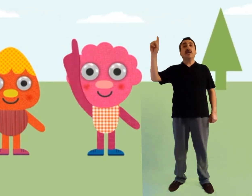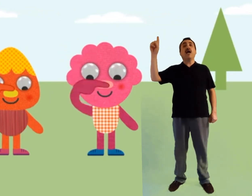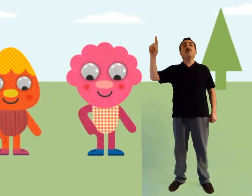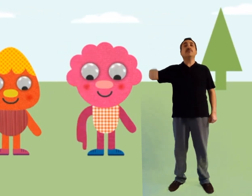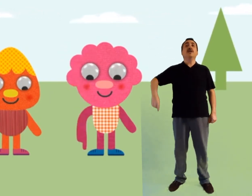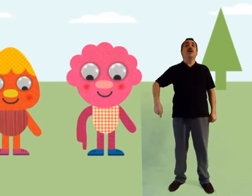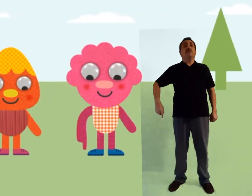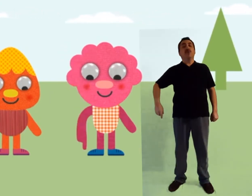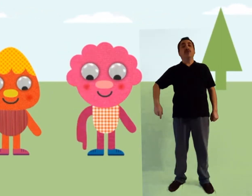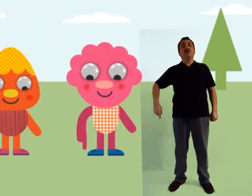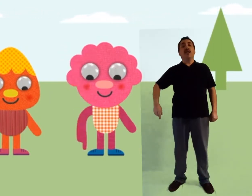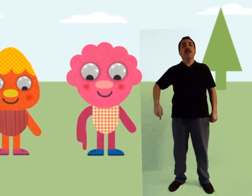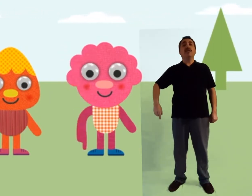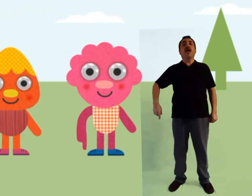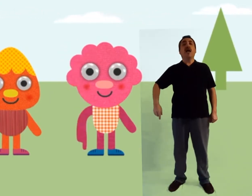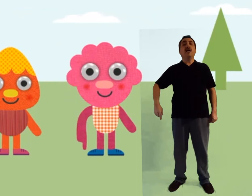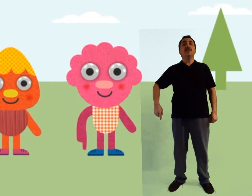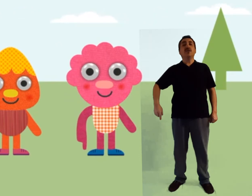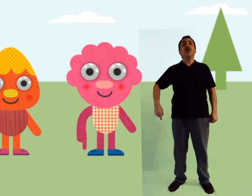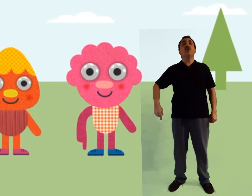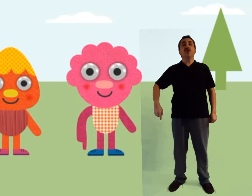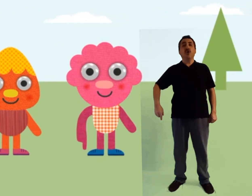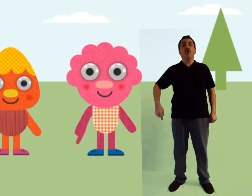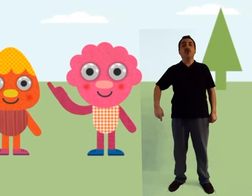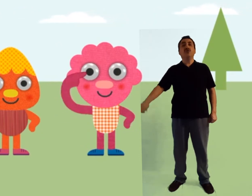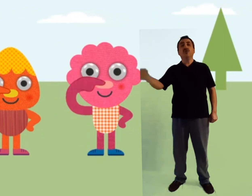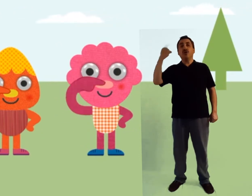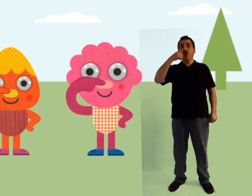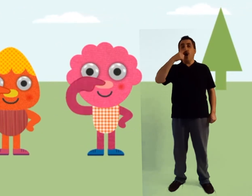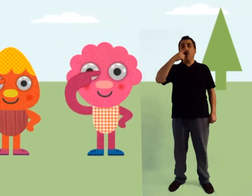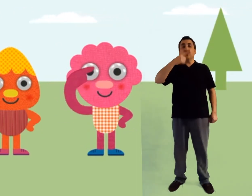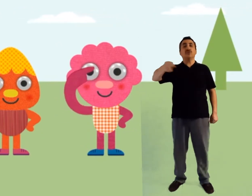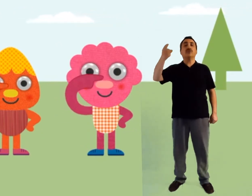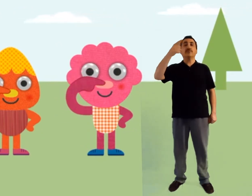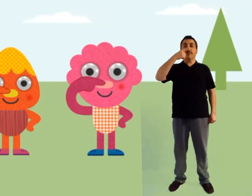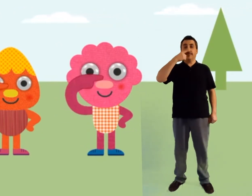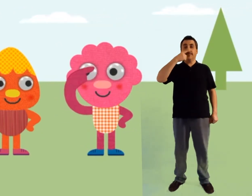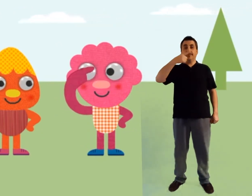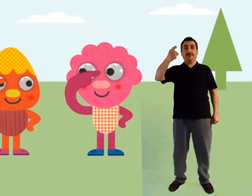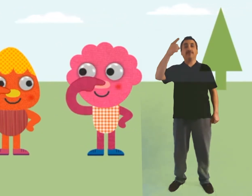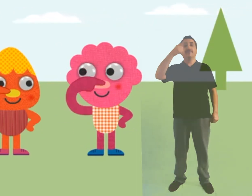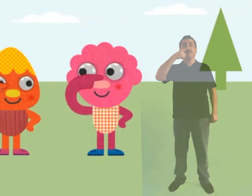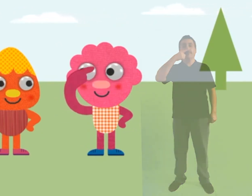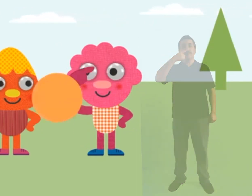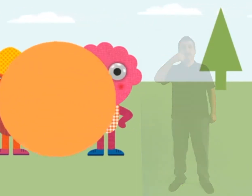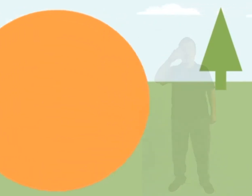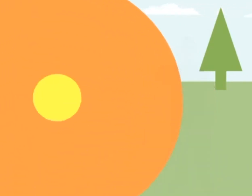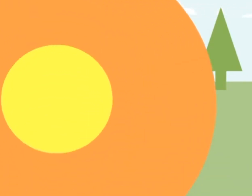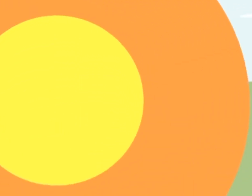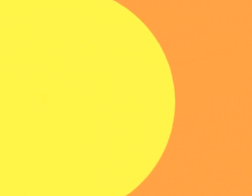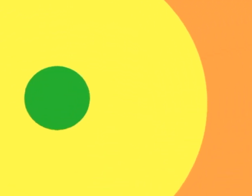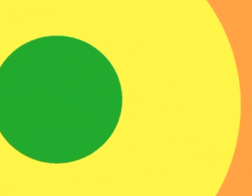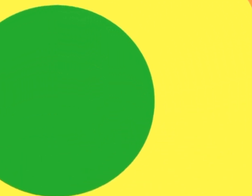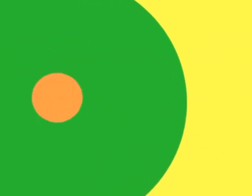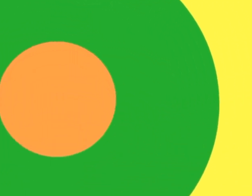finger down. Put it on your nose, nose.